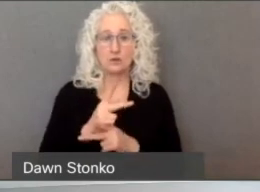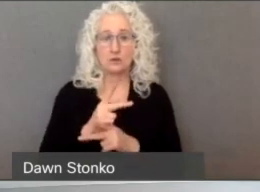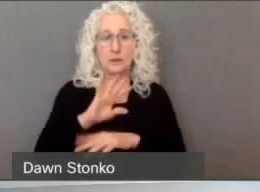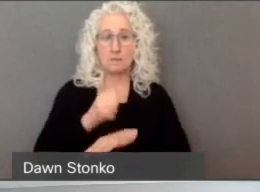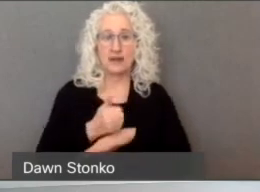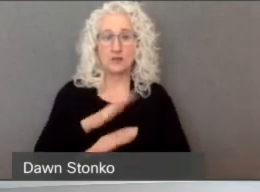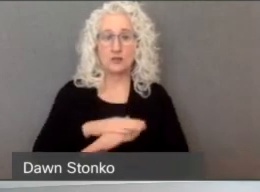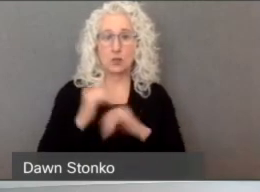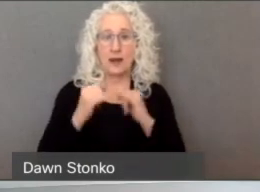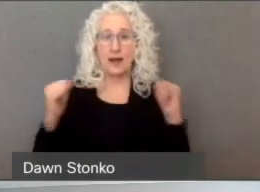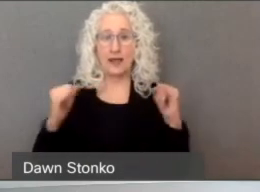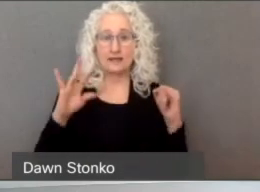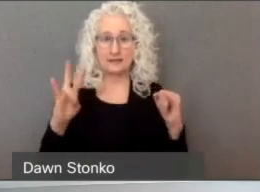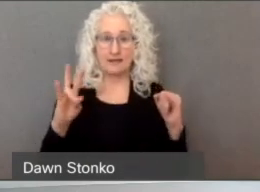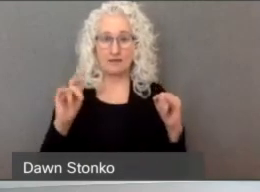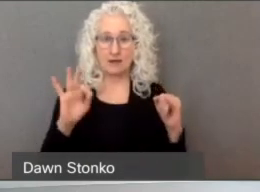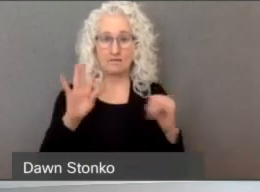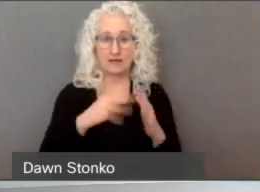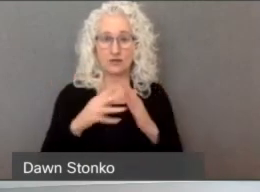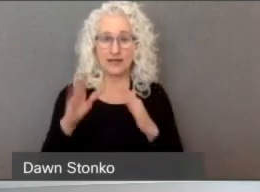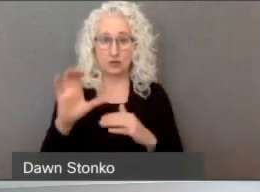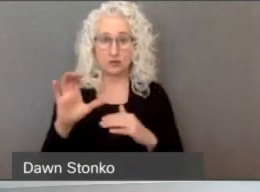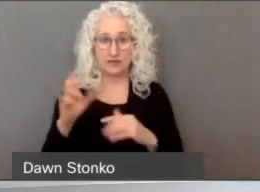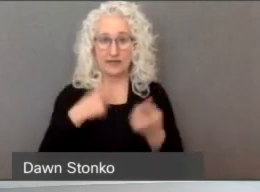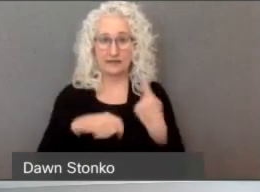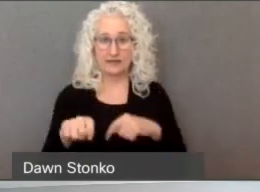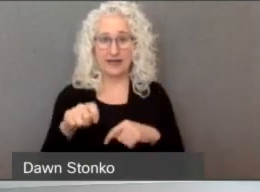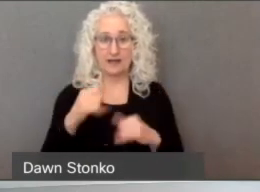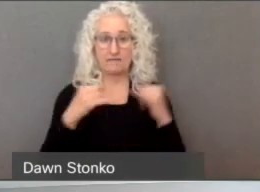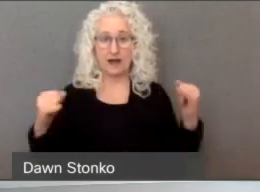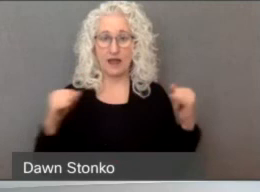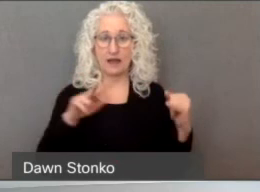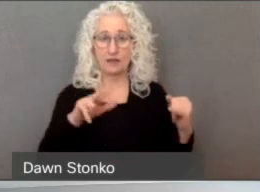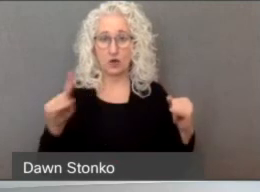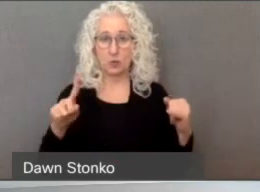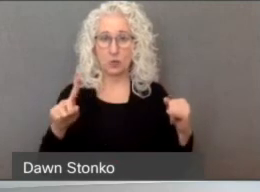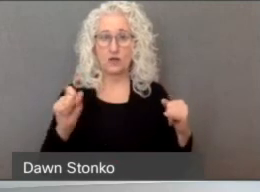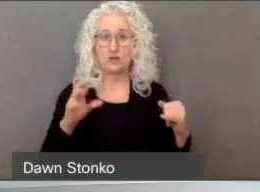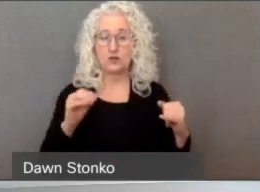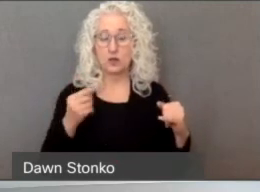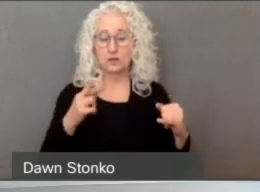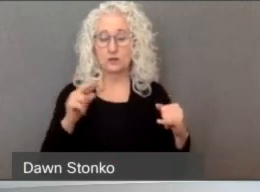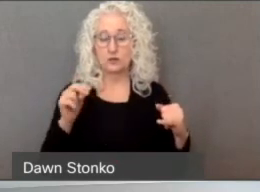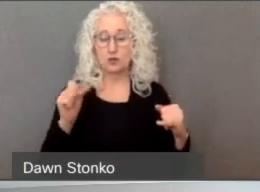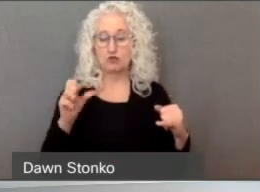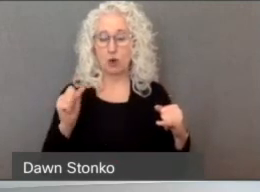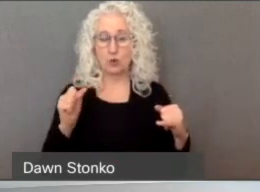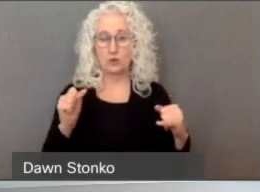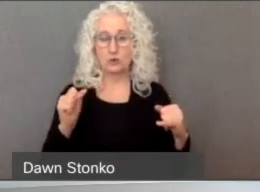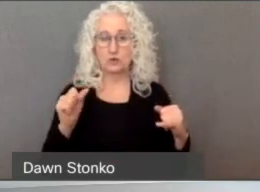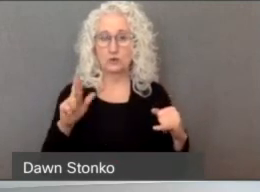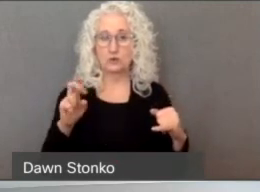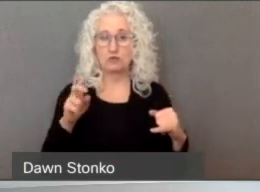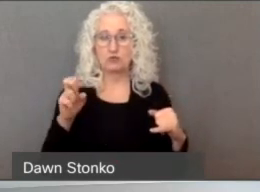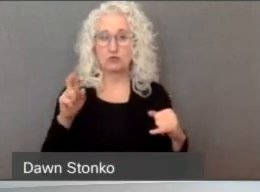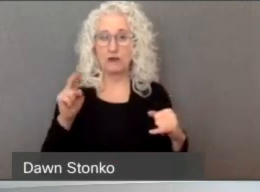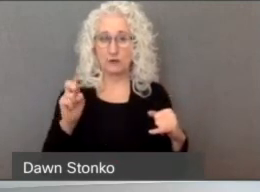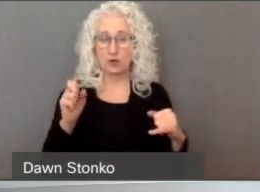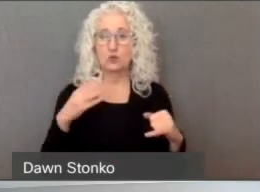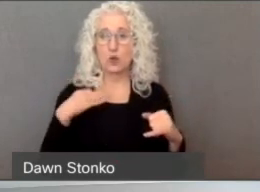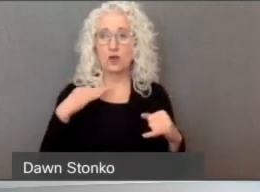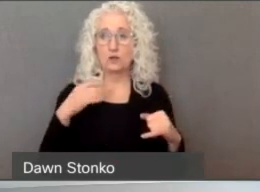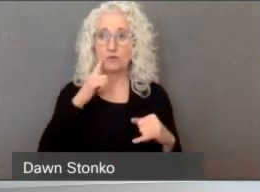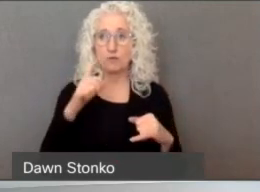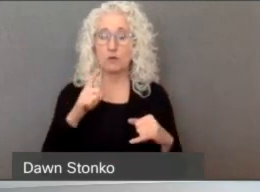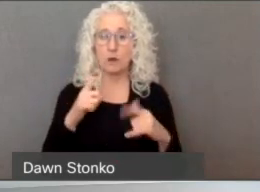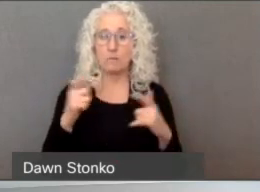line 7 of their Schedule C instead of line 31. So based on their gross revenue, which means they're eligible for a much, much larger amount. So it's a good